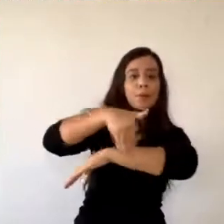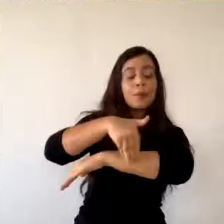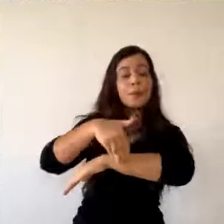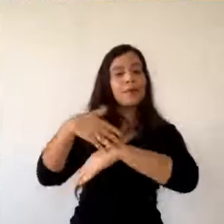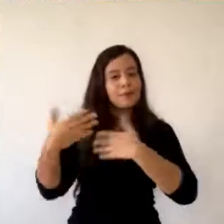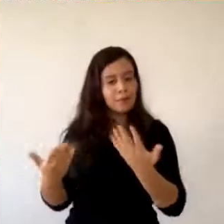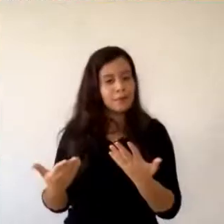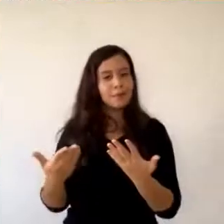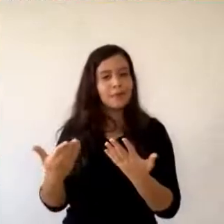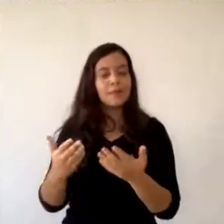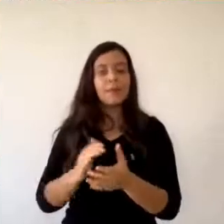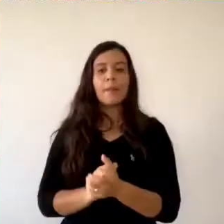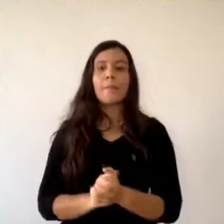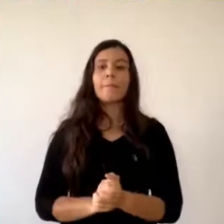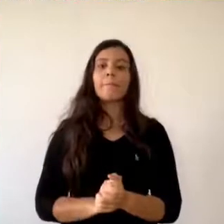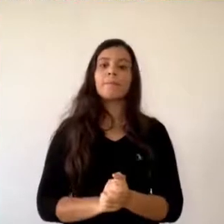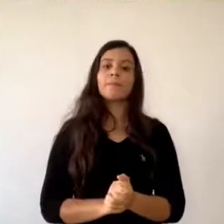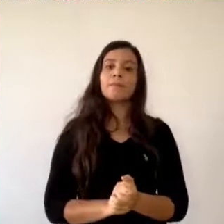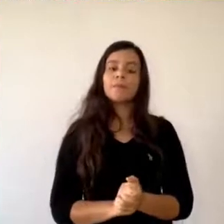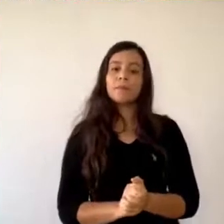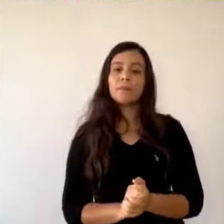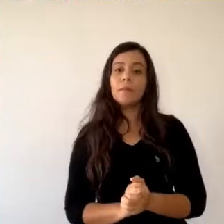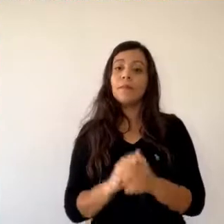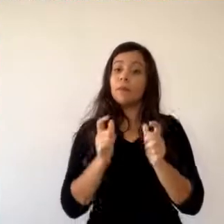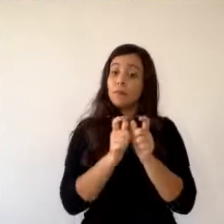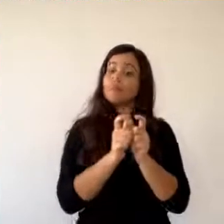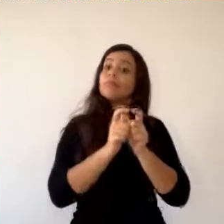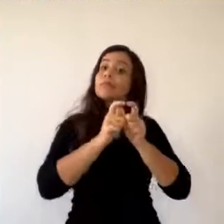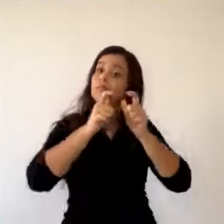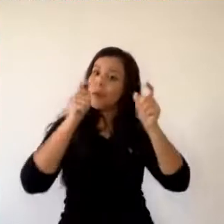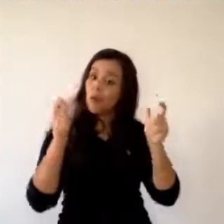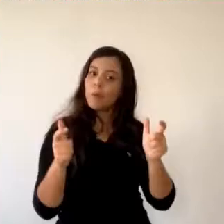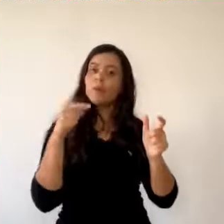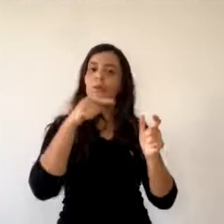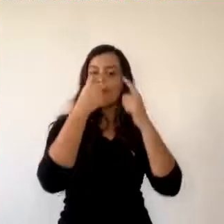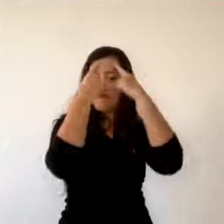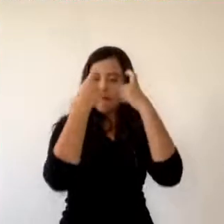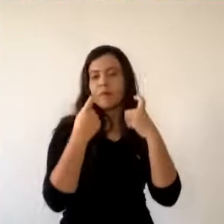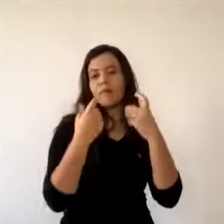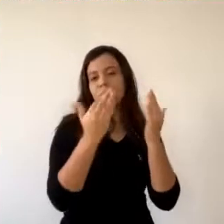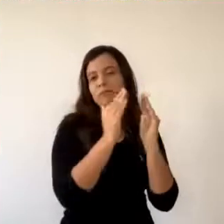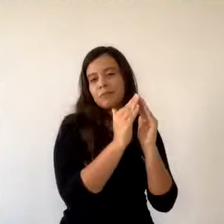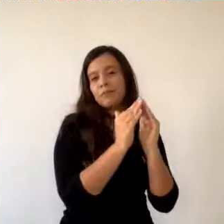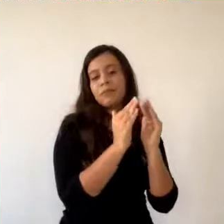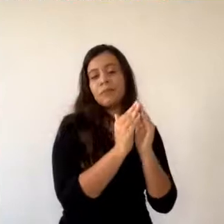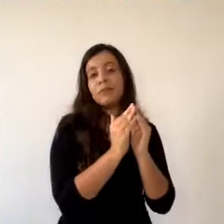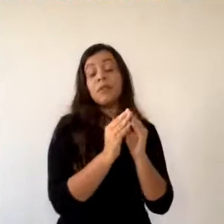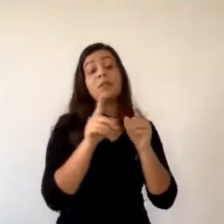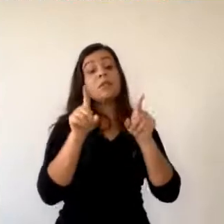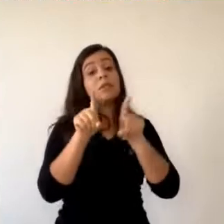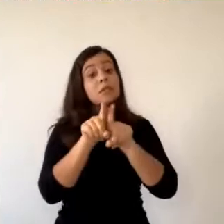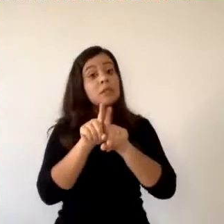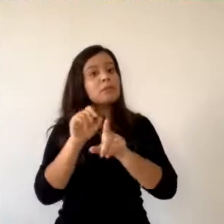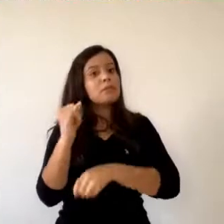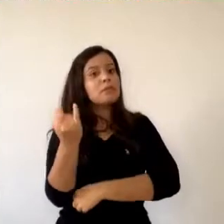always have an increase in notifications because this violence happens. And besides, we have a